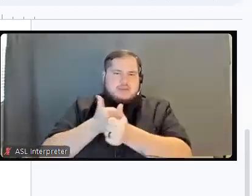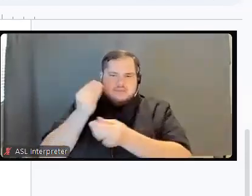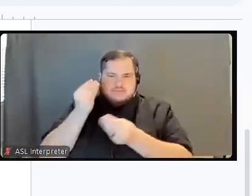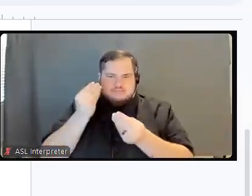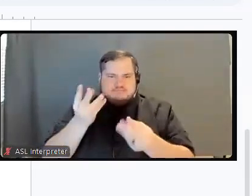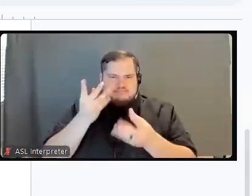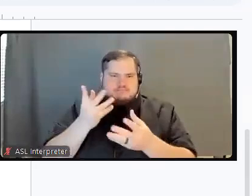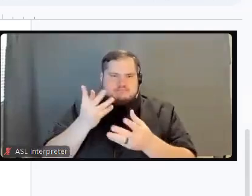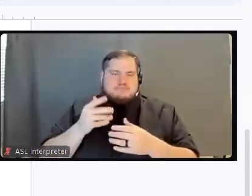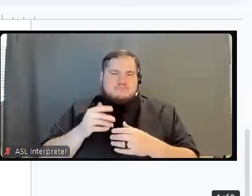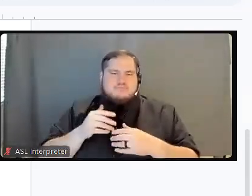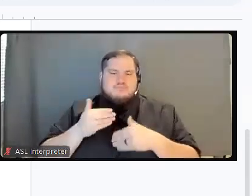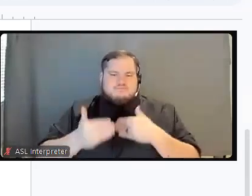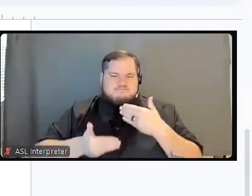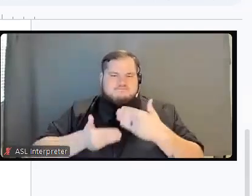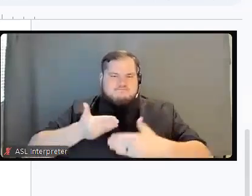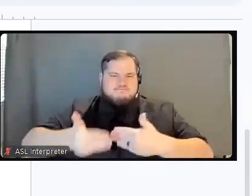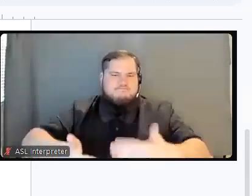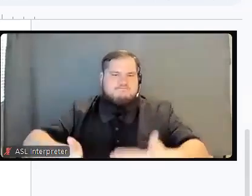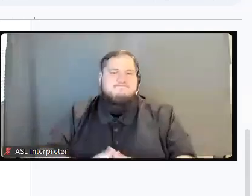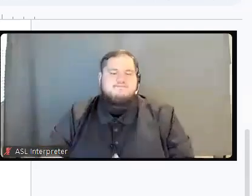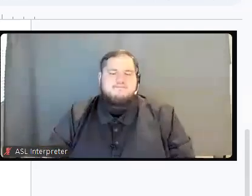forward.